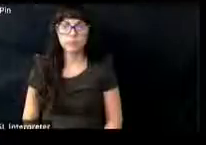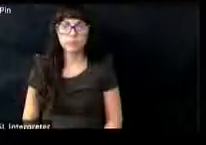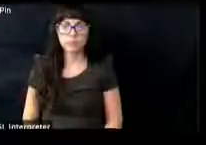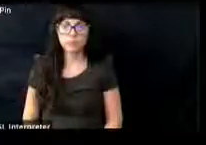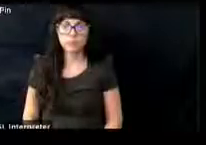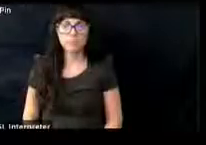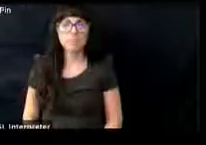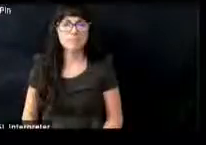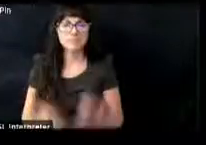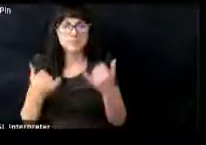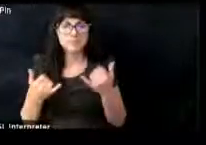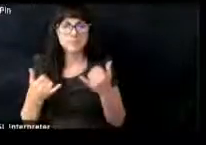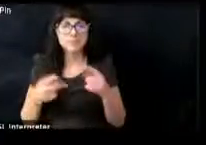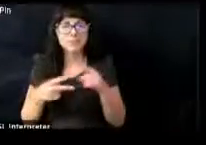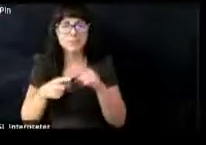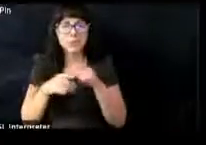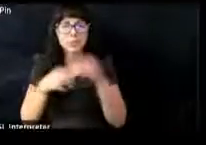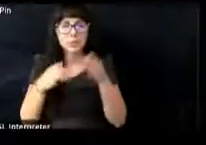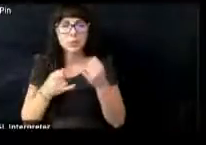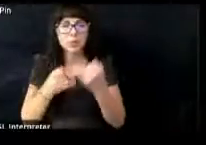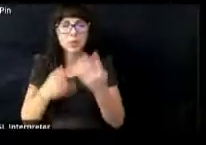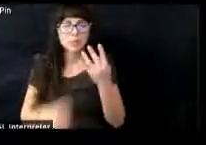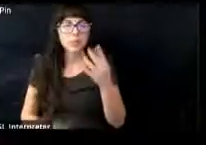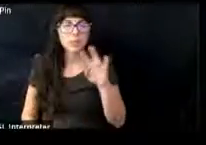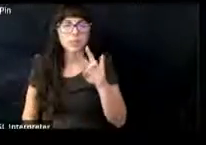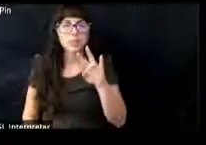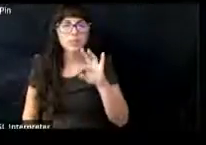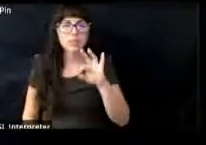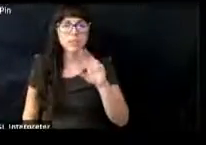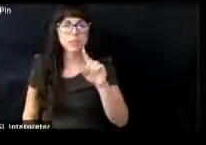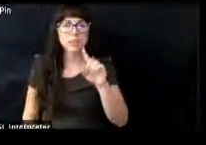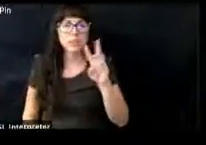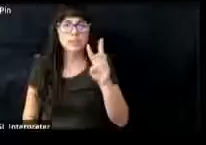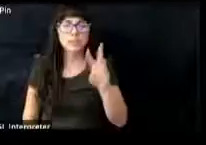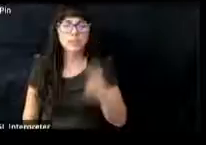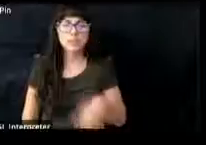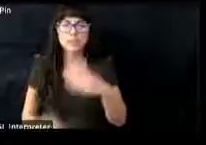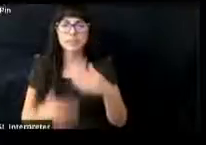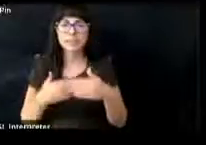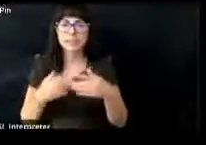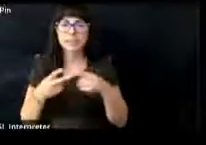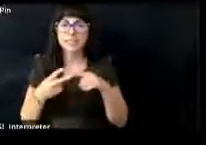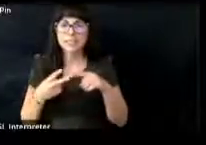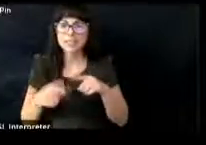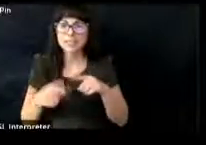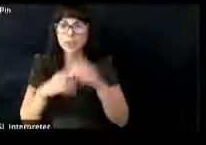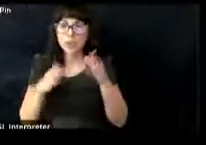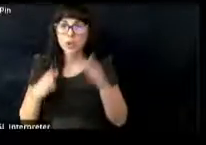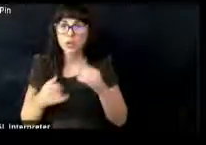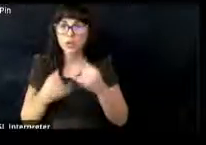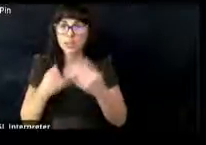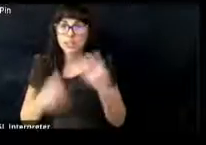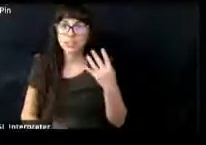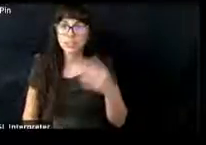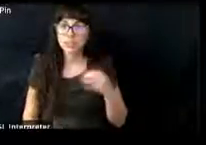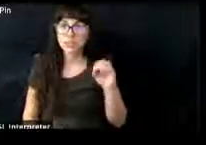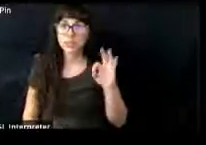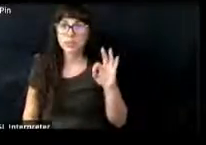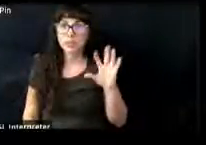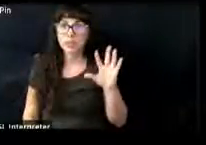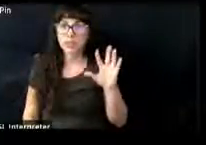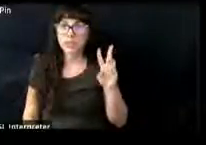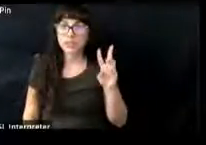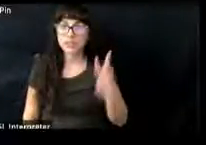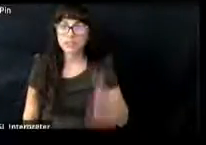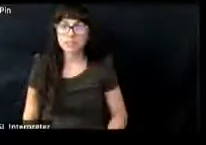Right now we will have caller with the last four 7916, and then up next will be caller with the last four